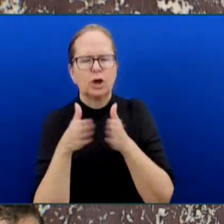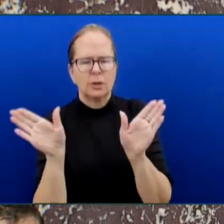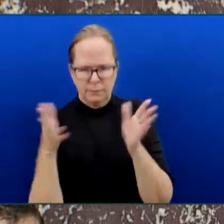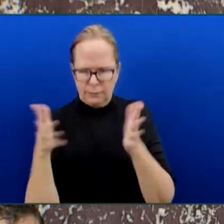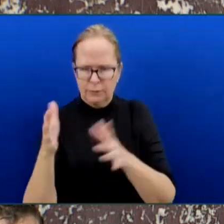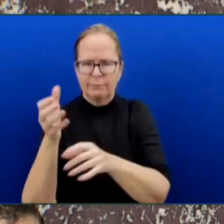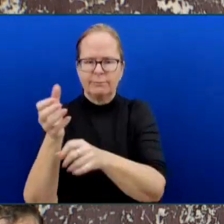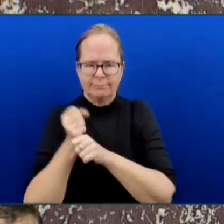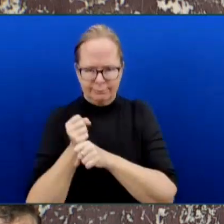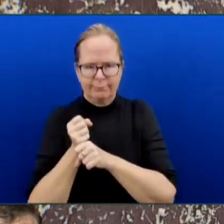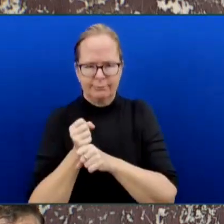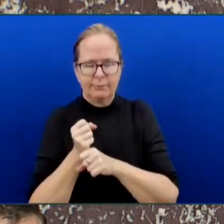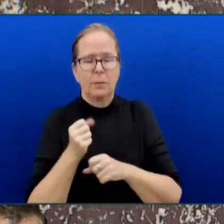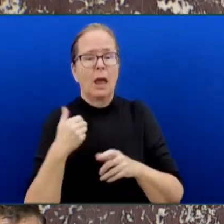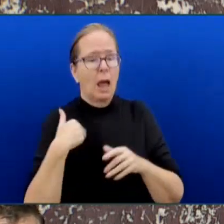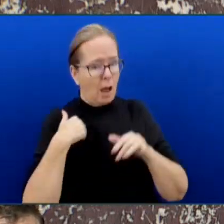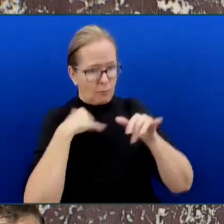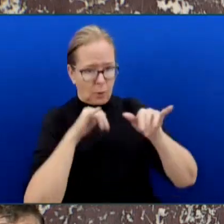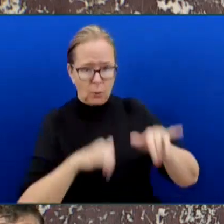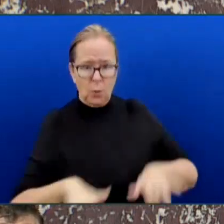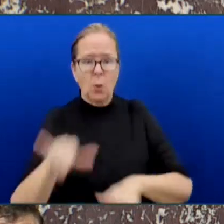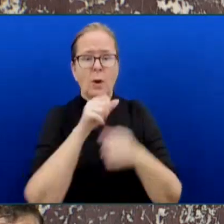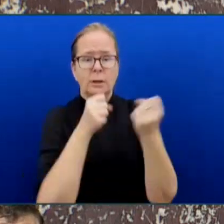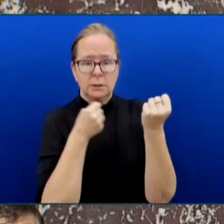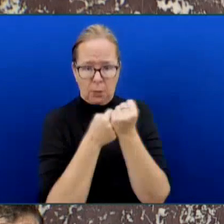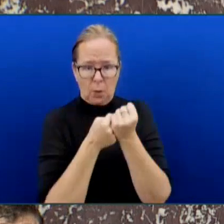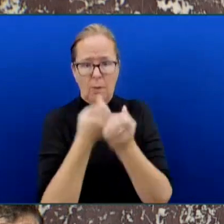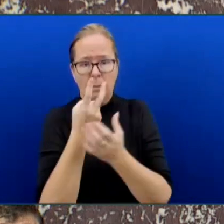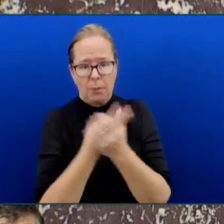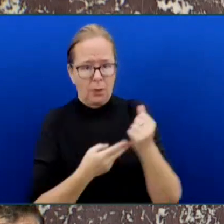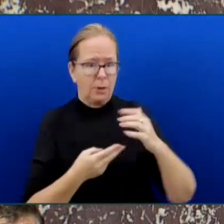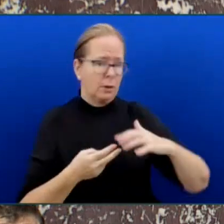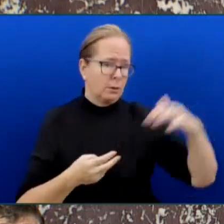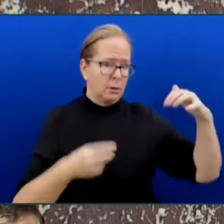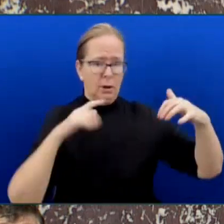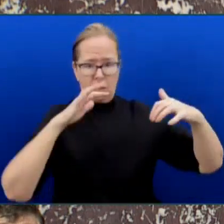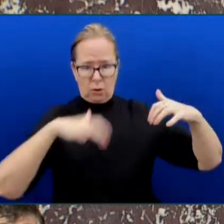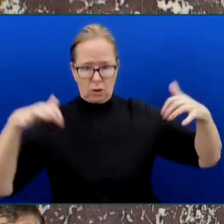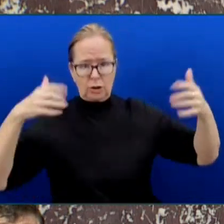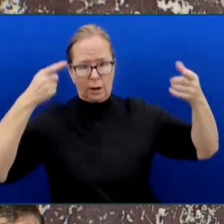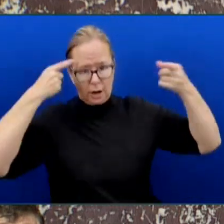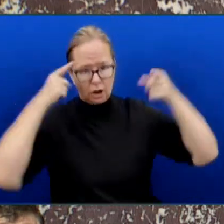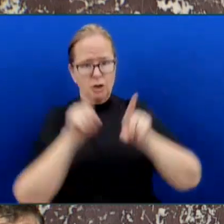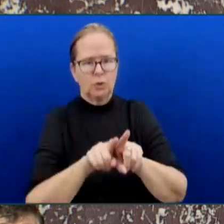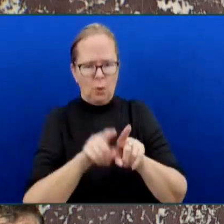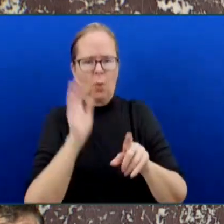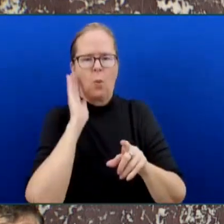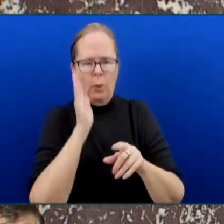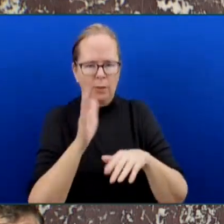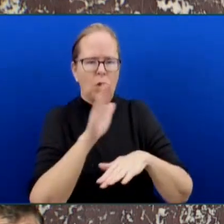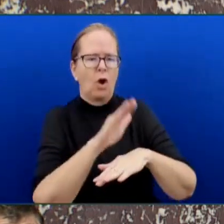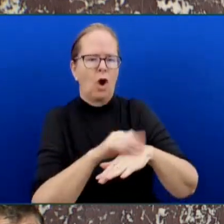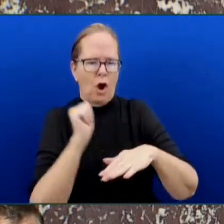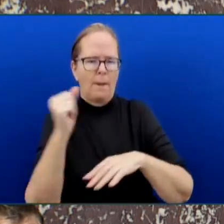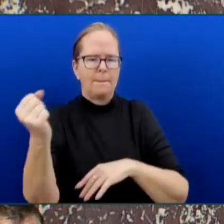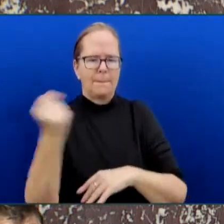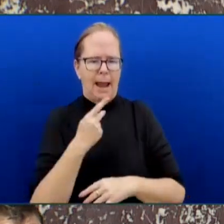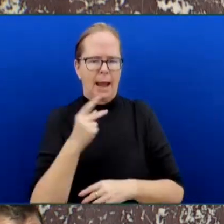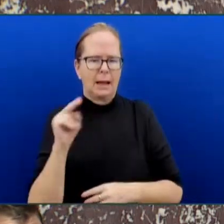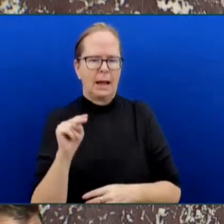members. We agreed that we would call back MCFD to explain to the committee why 0 of the